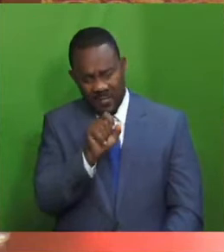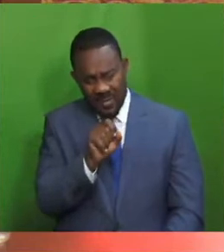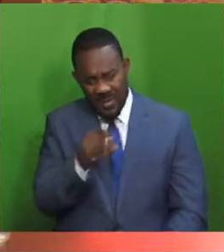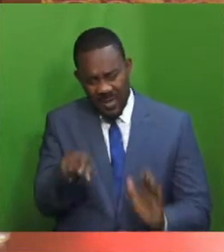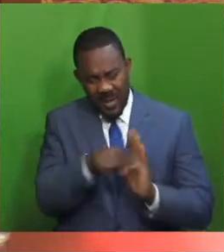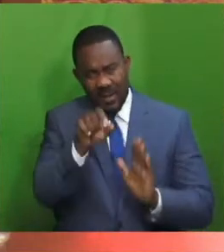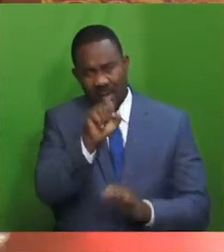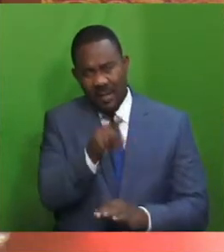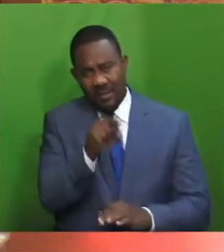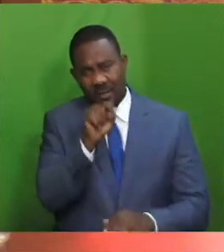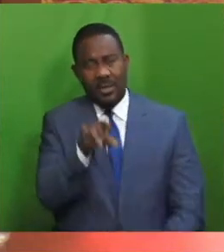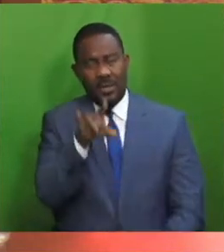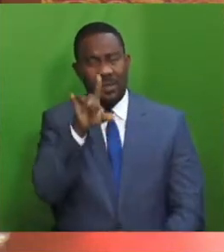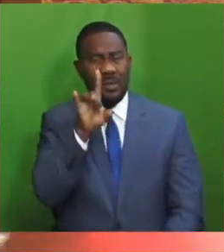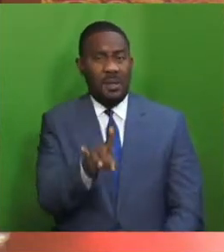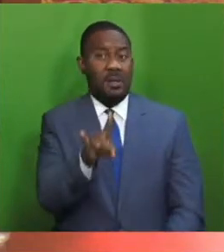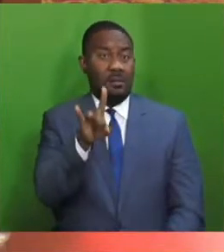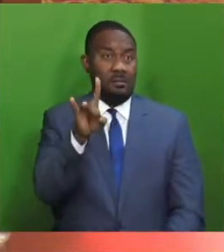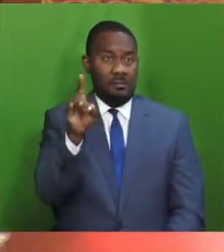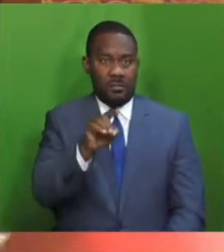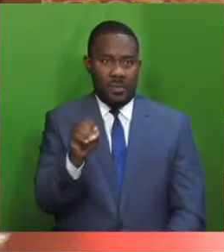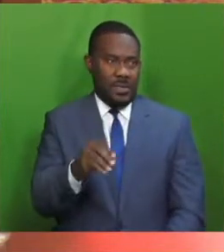11.8 that we registered in 2016.